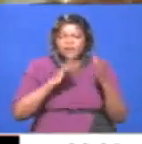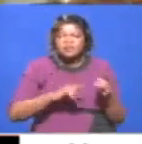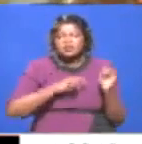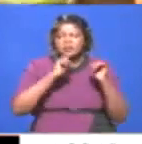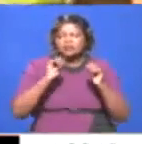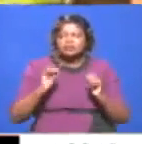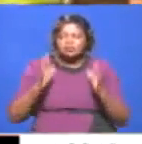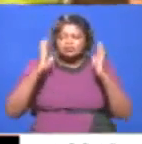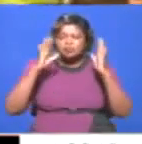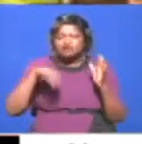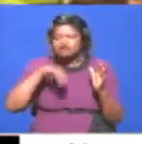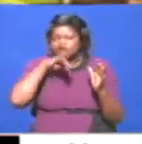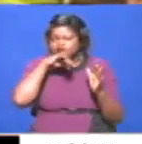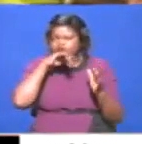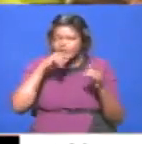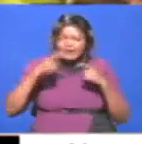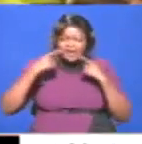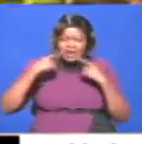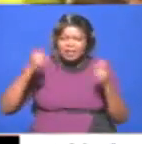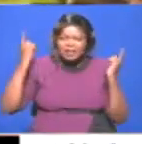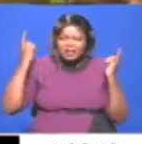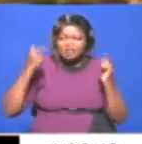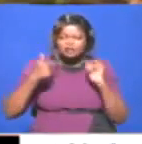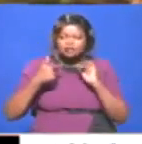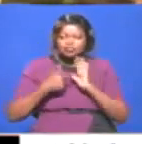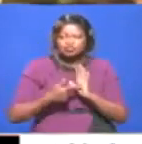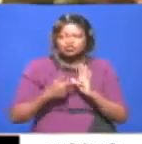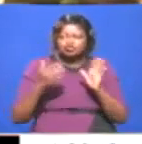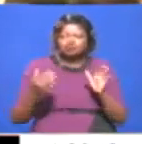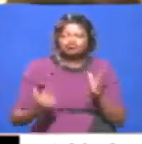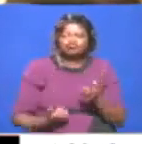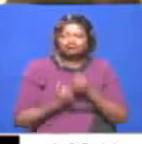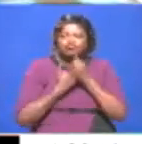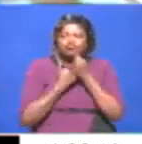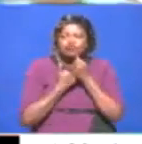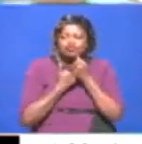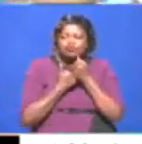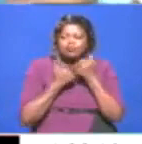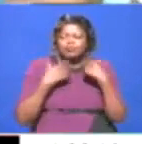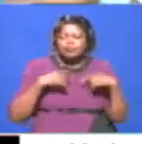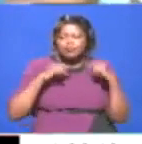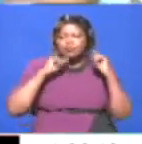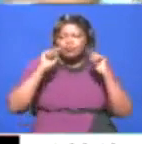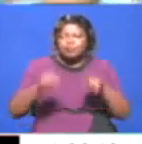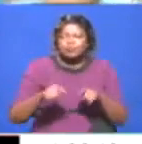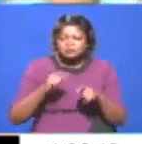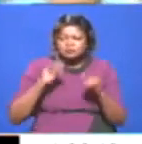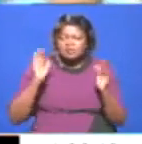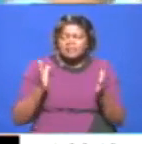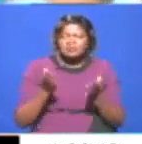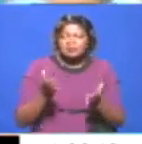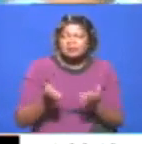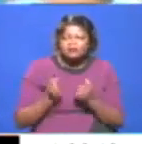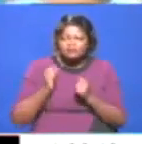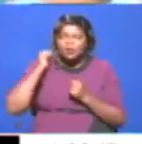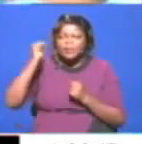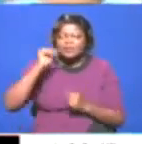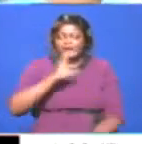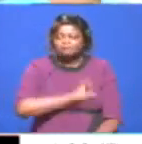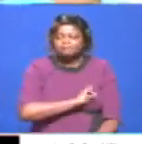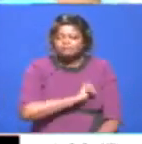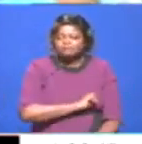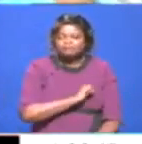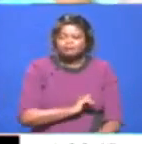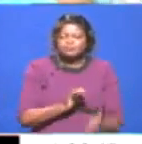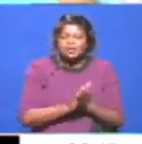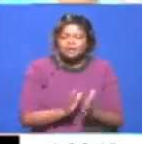Raila Odinga's declaration and to show solidarity. Those in attendance also urged the need for political tolerance and unity